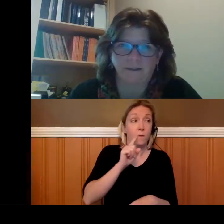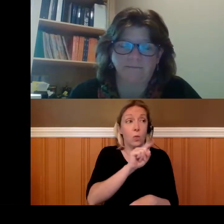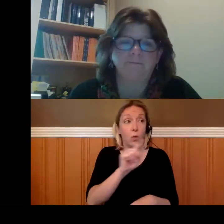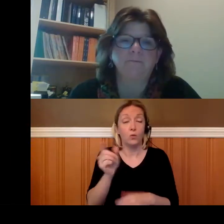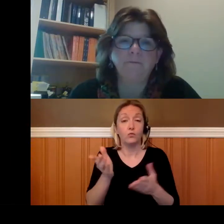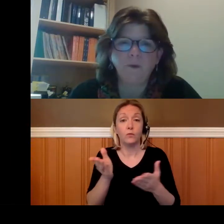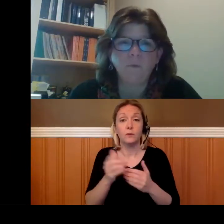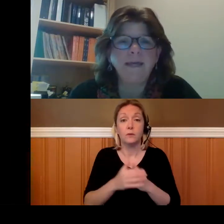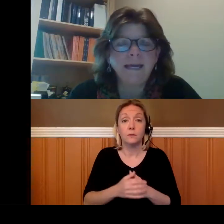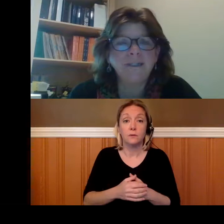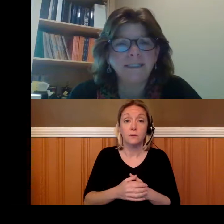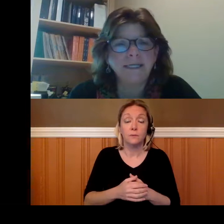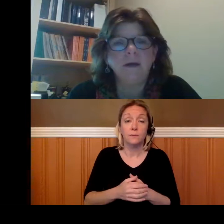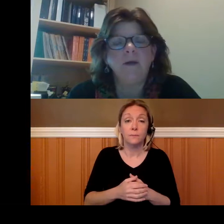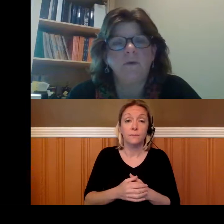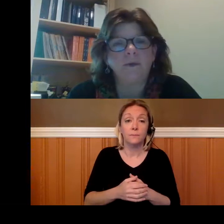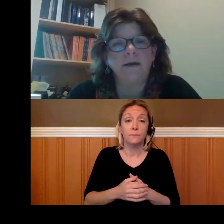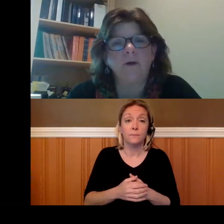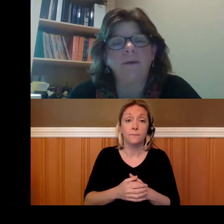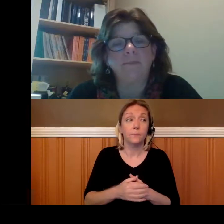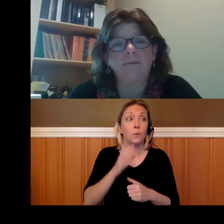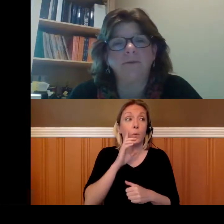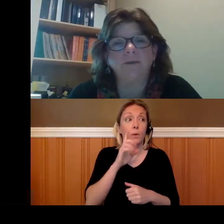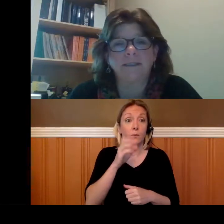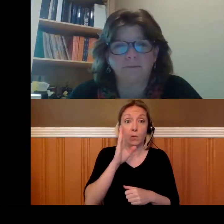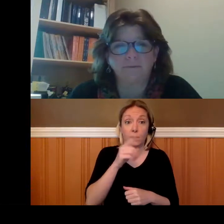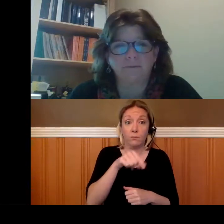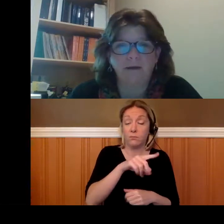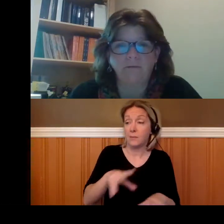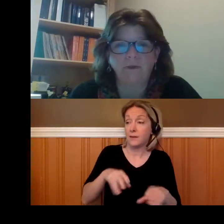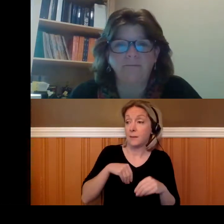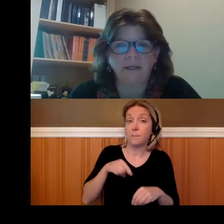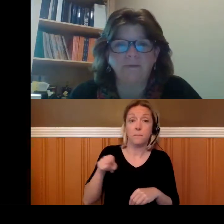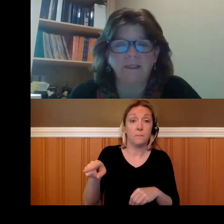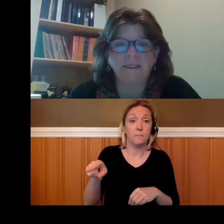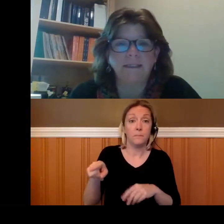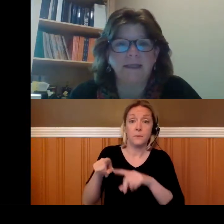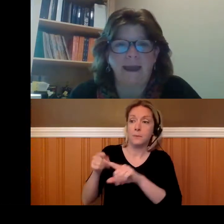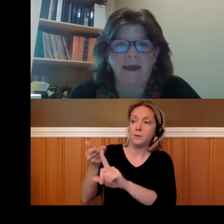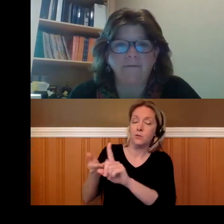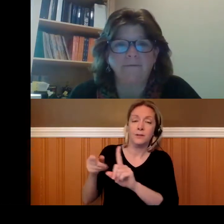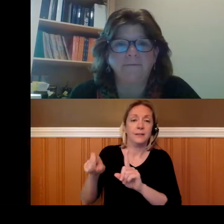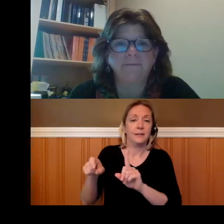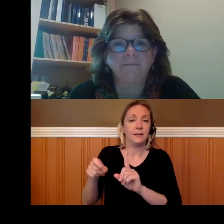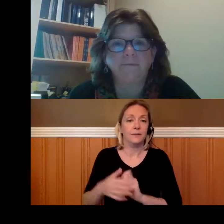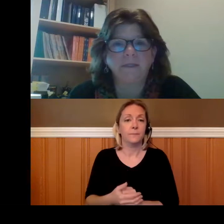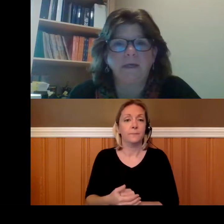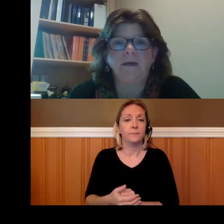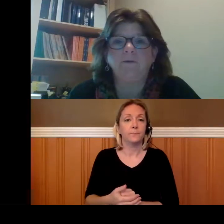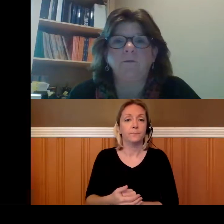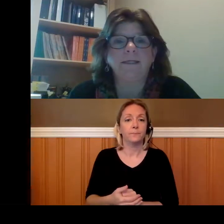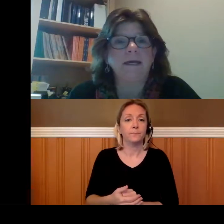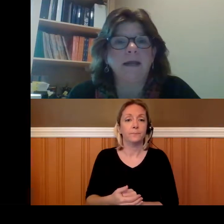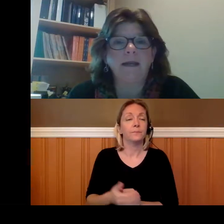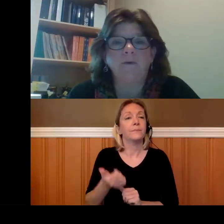that agency or would that home be able to accept your child based on the needs that they have? Write down any questions